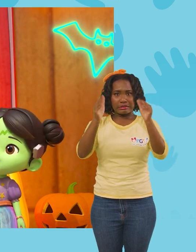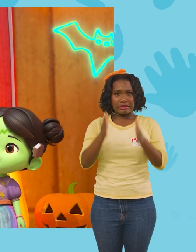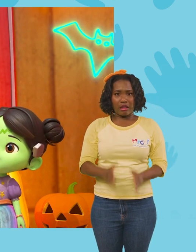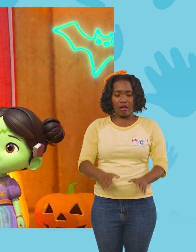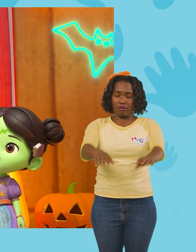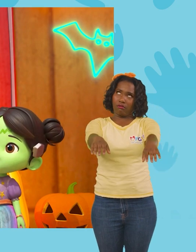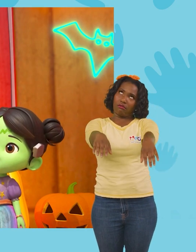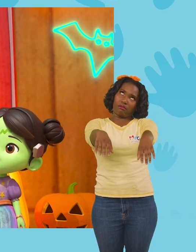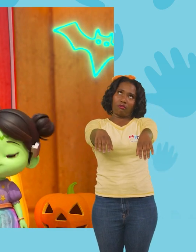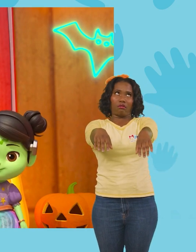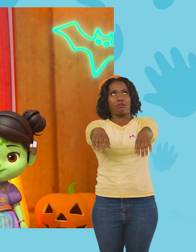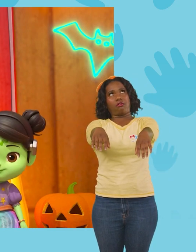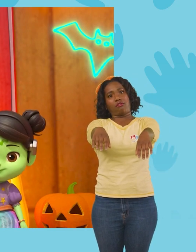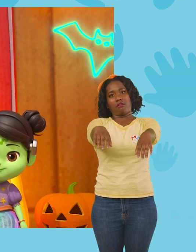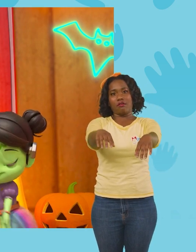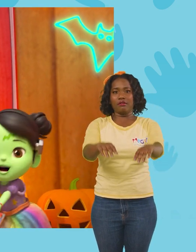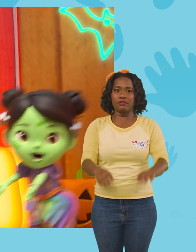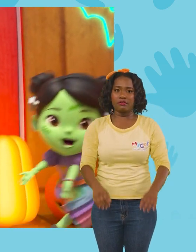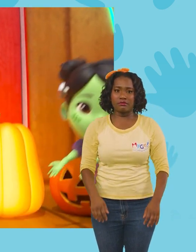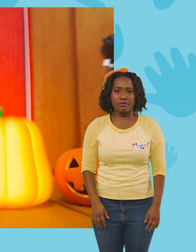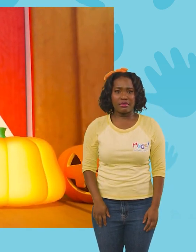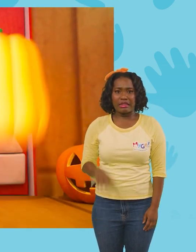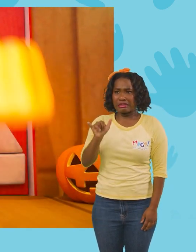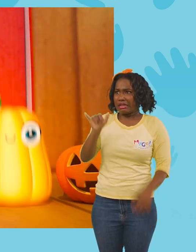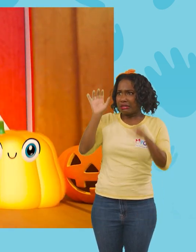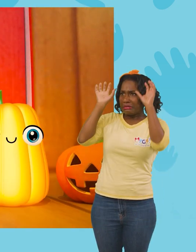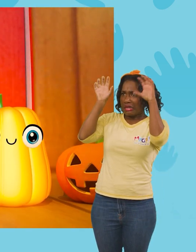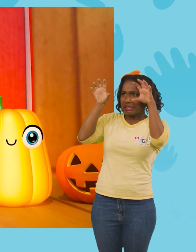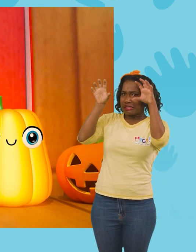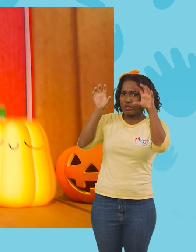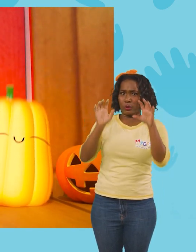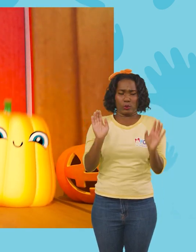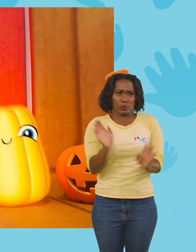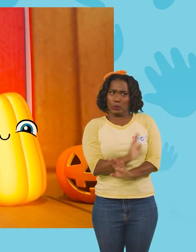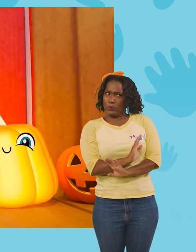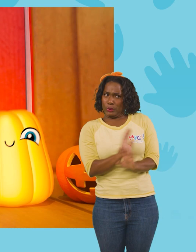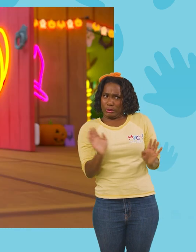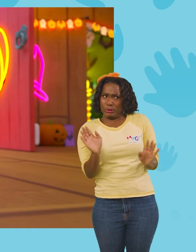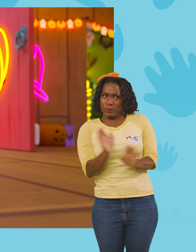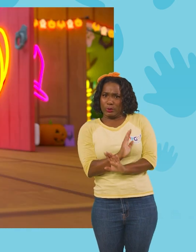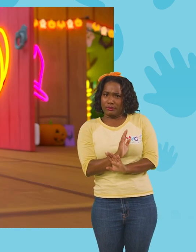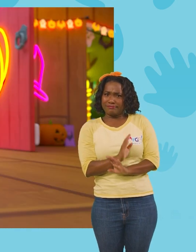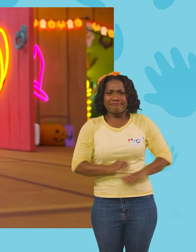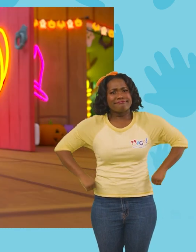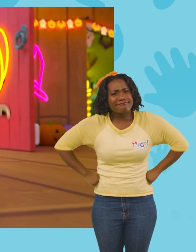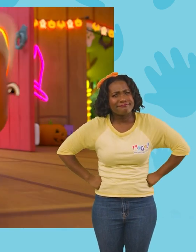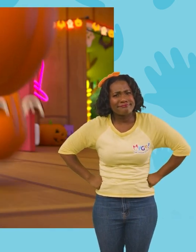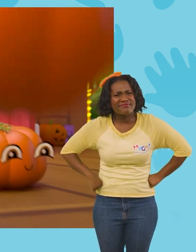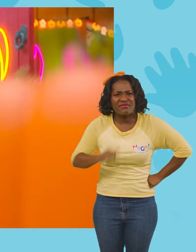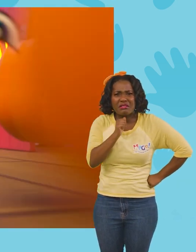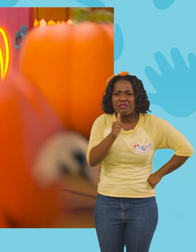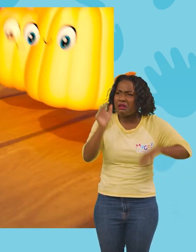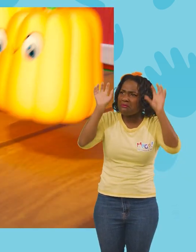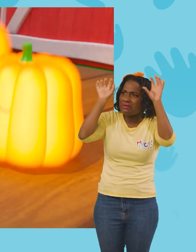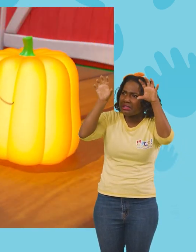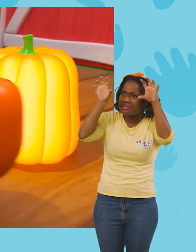and a zombie. Is that a monster? No, no, no. It's